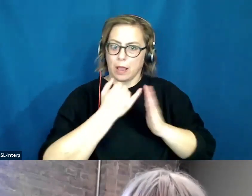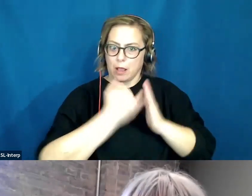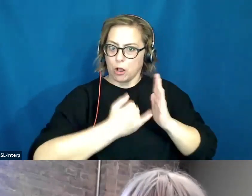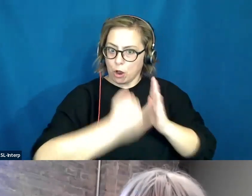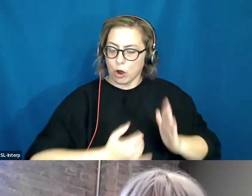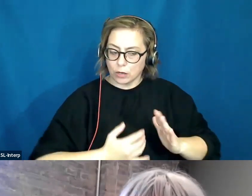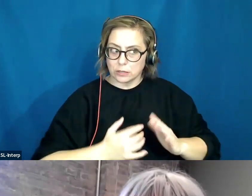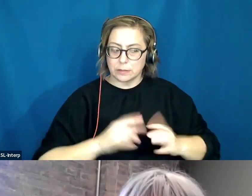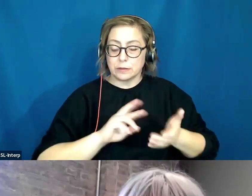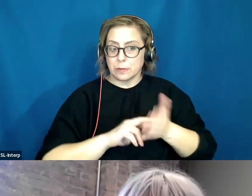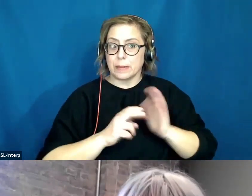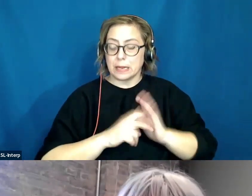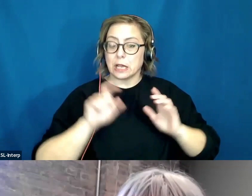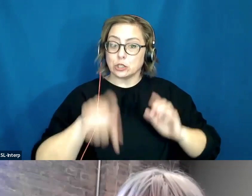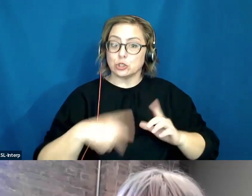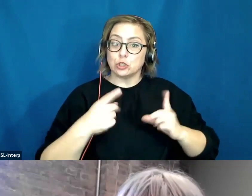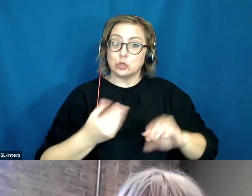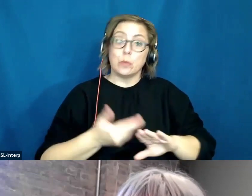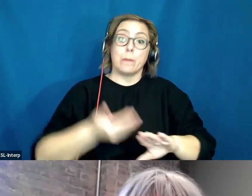before I